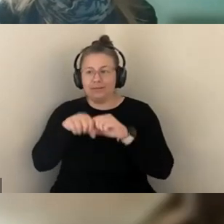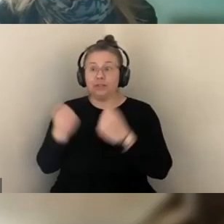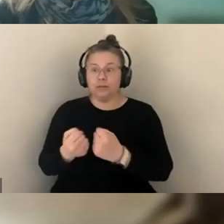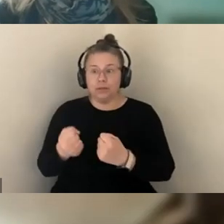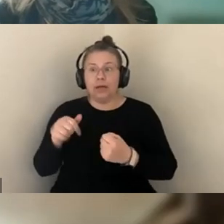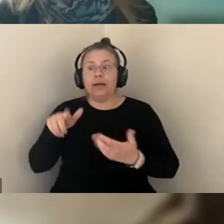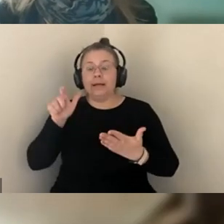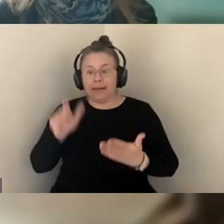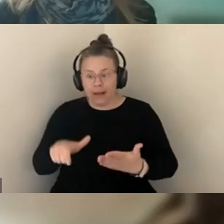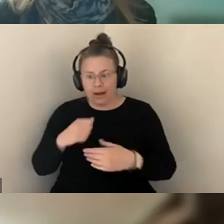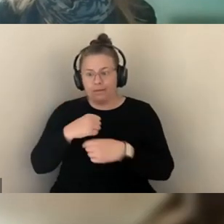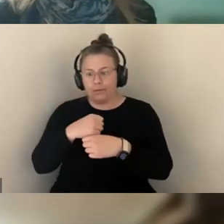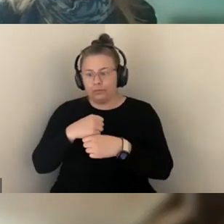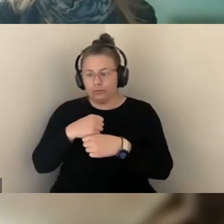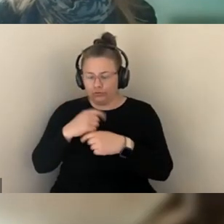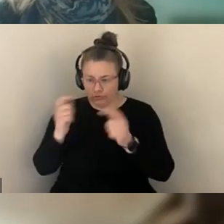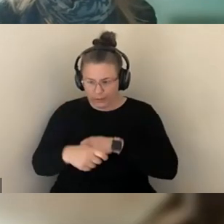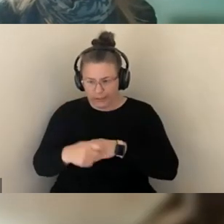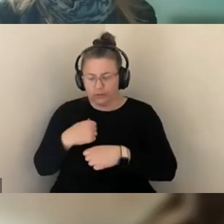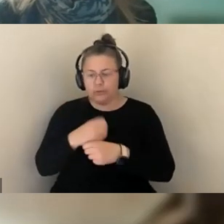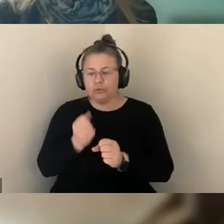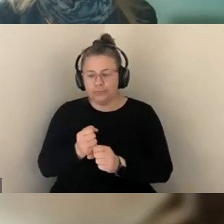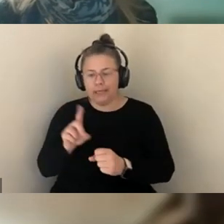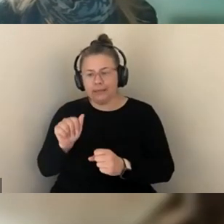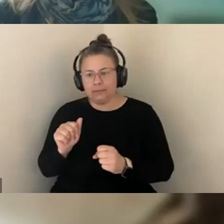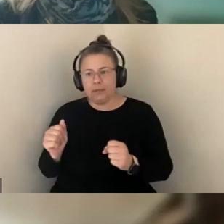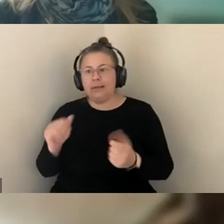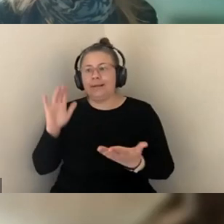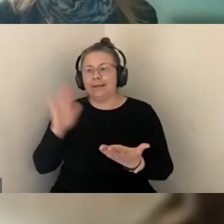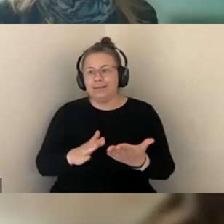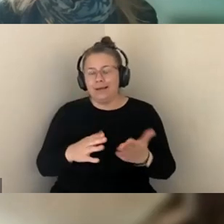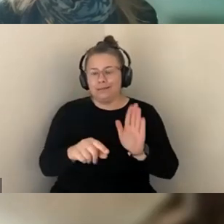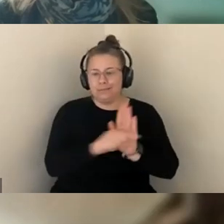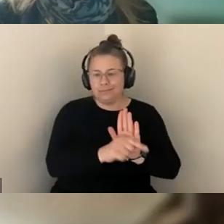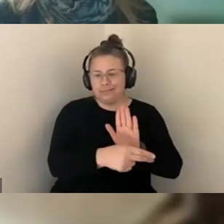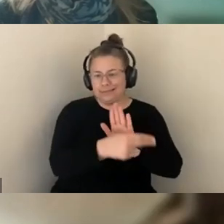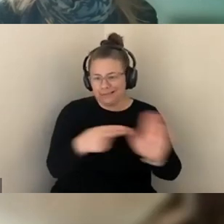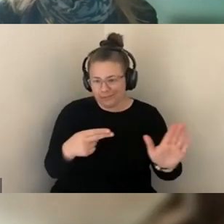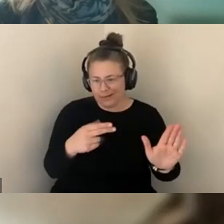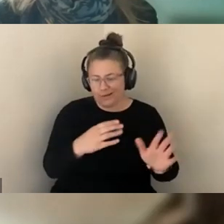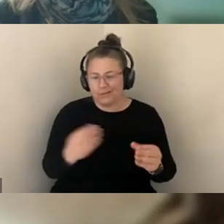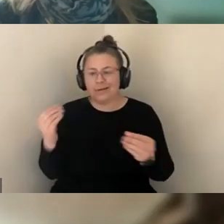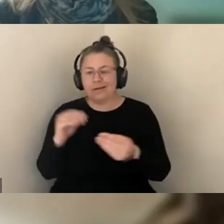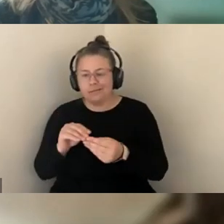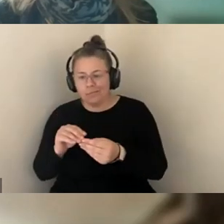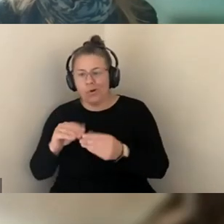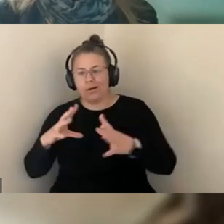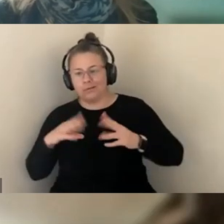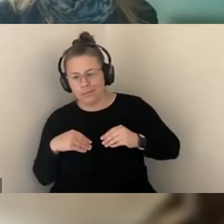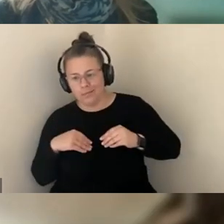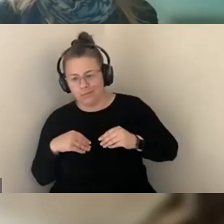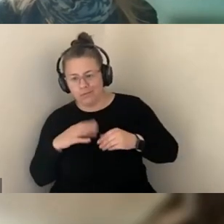stigmatizing and more accessible and acceptable. And I think that's an incredibly powerful notion